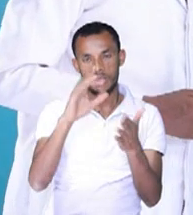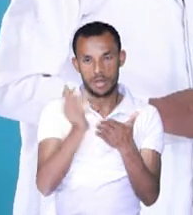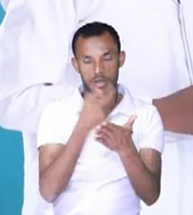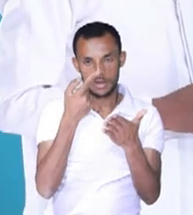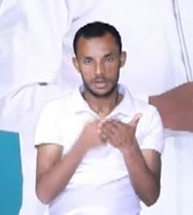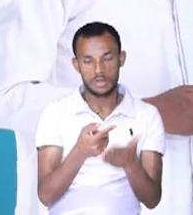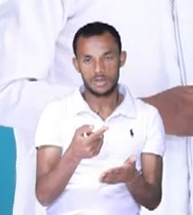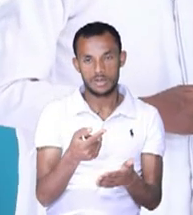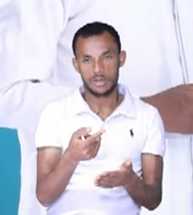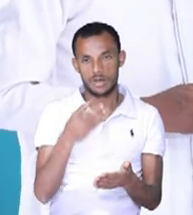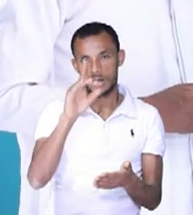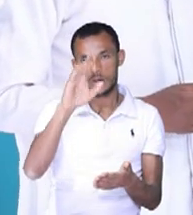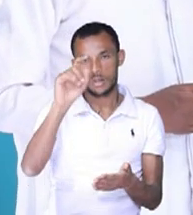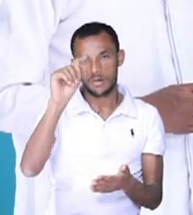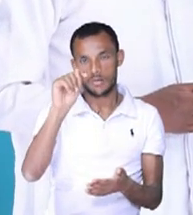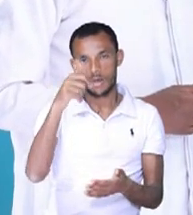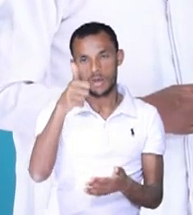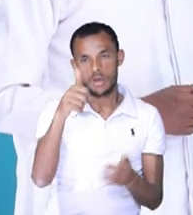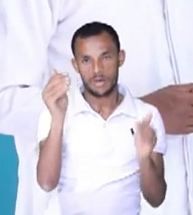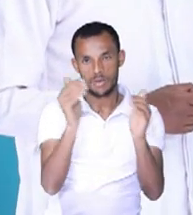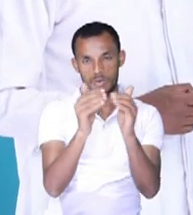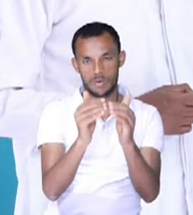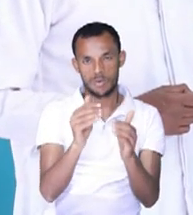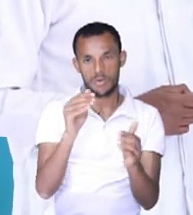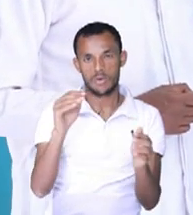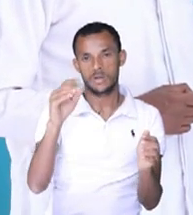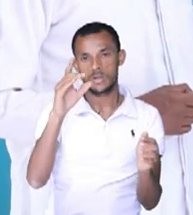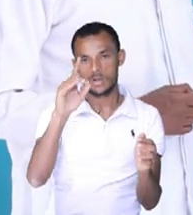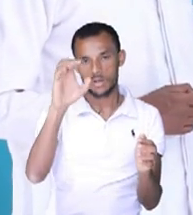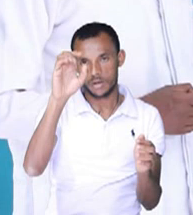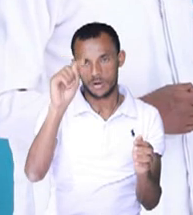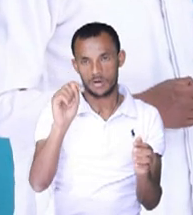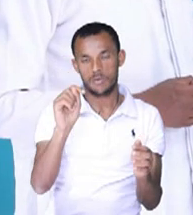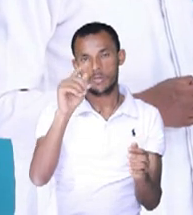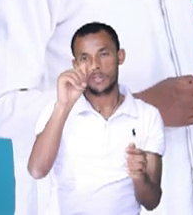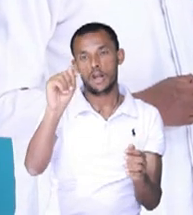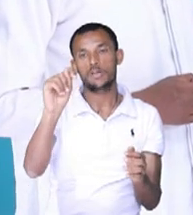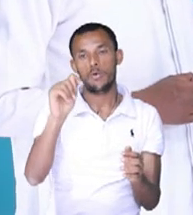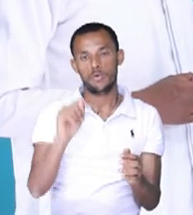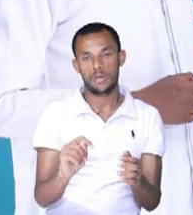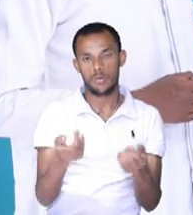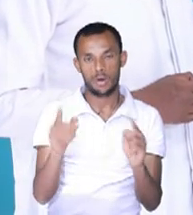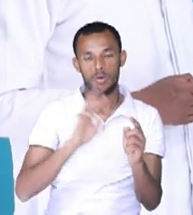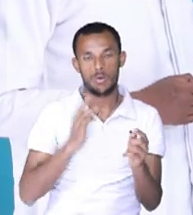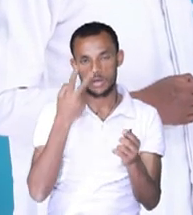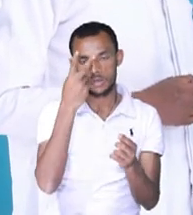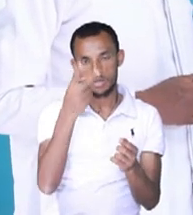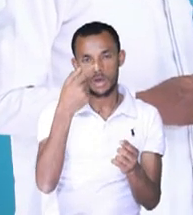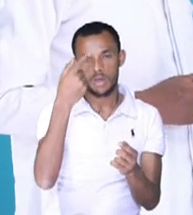we can see the determinant of A it was is equal to the determinant of its transpose. When you are coming